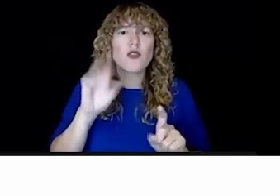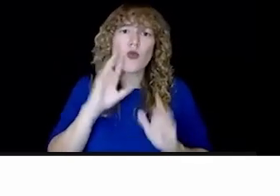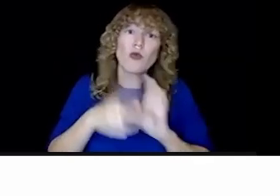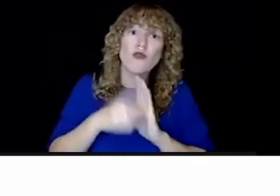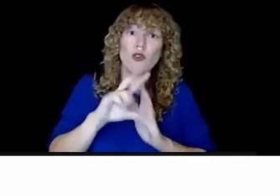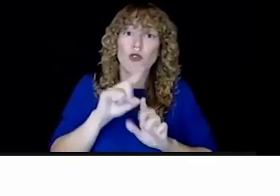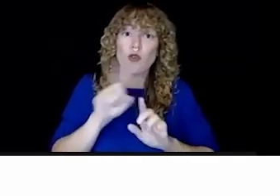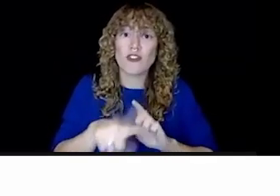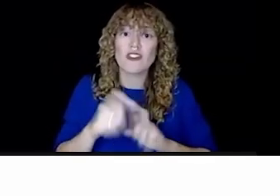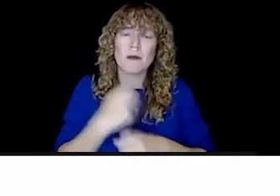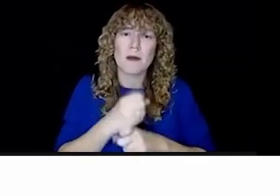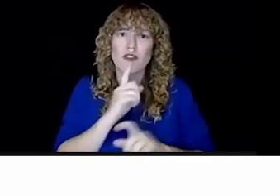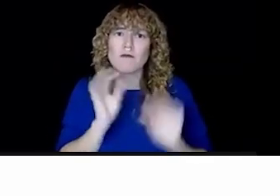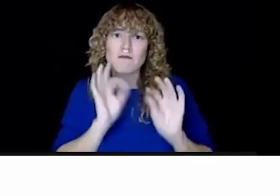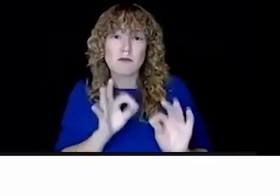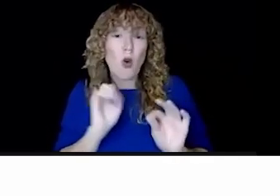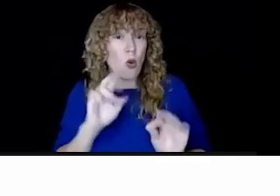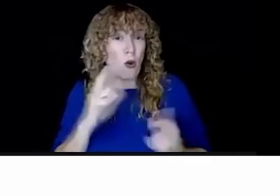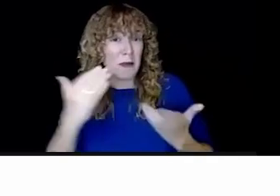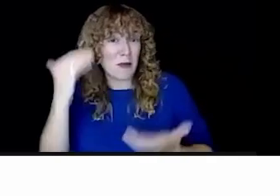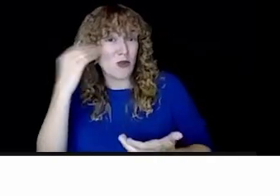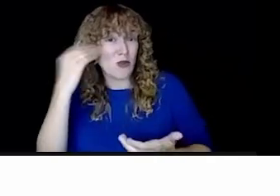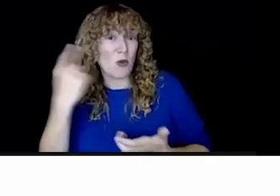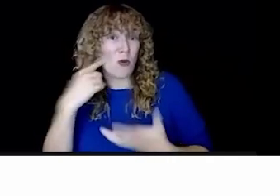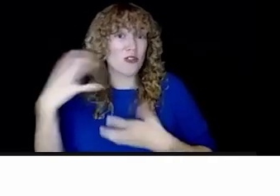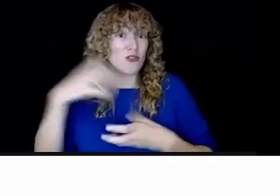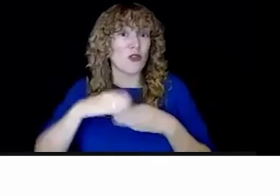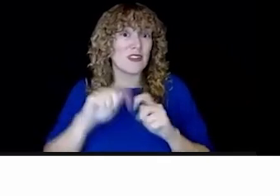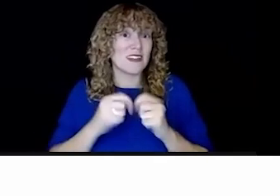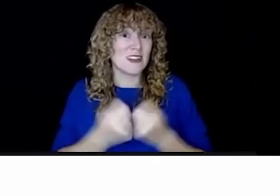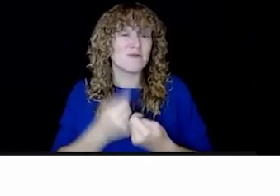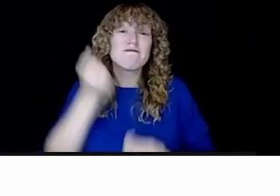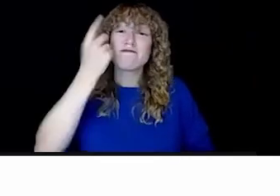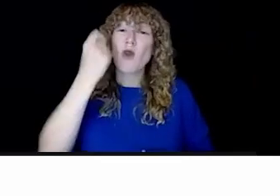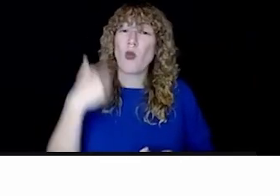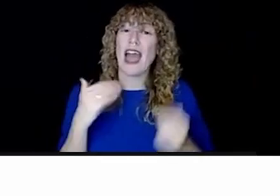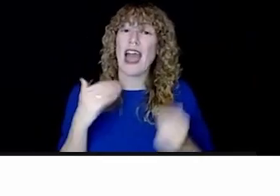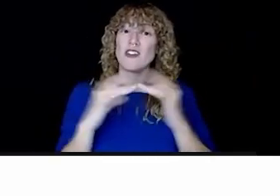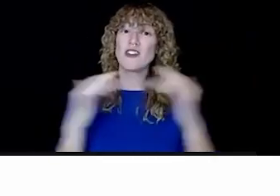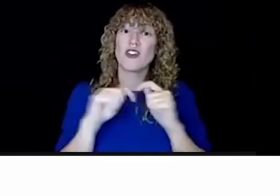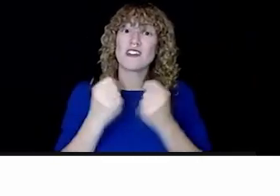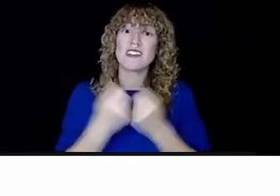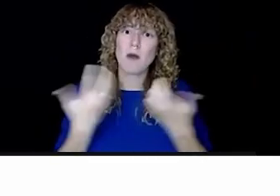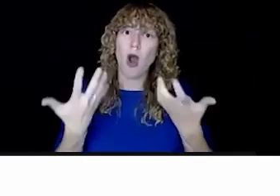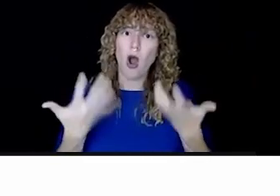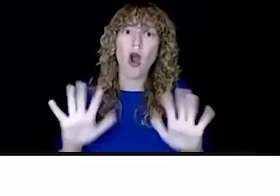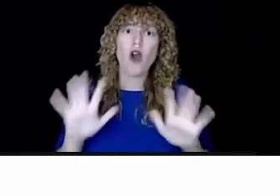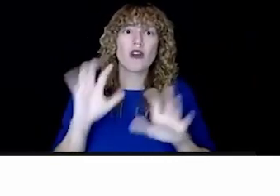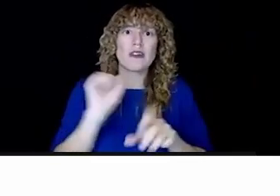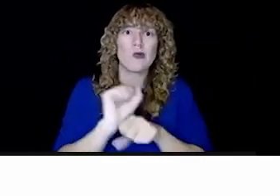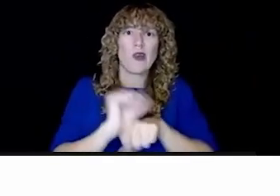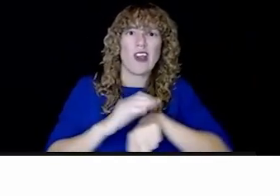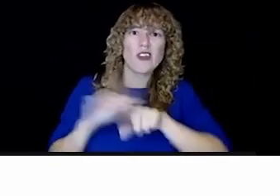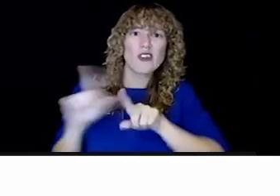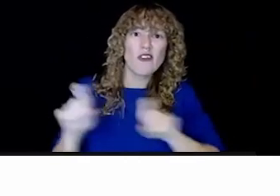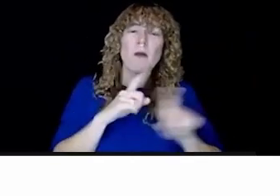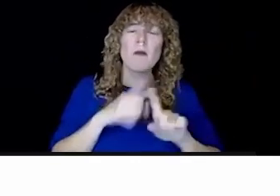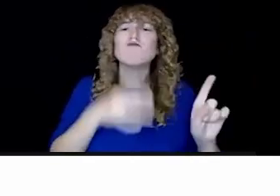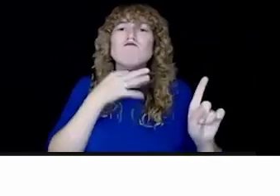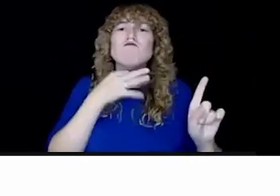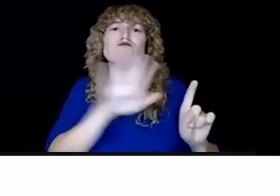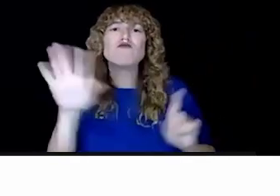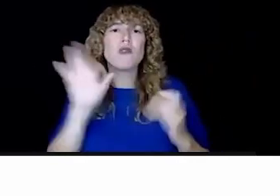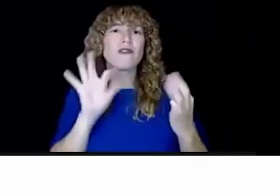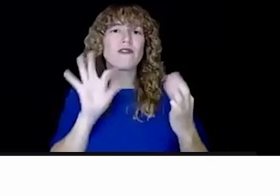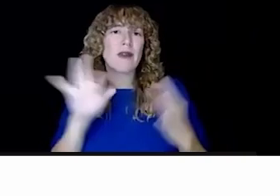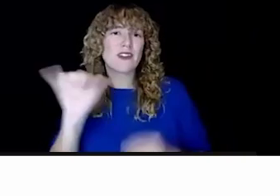one step in addition to the diverse team that we have working on these surveys already. I will now pass it off to Ziad to talk a little